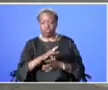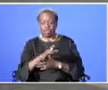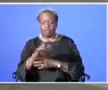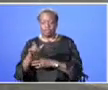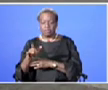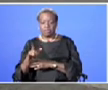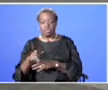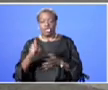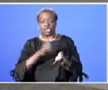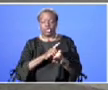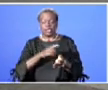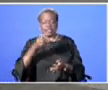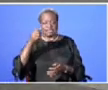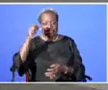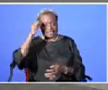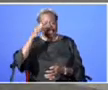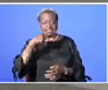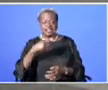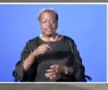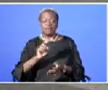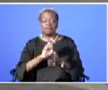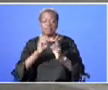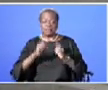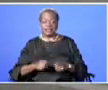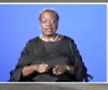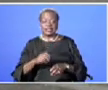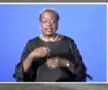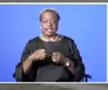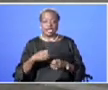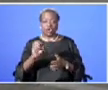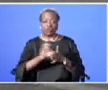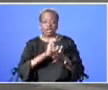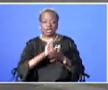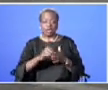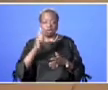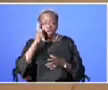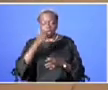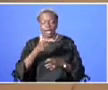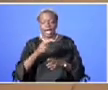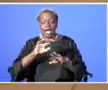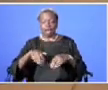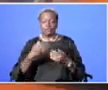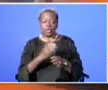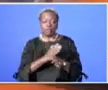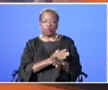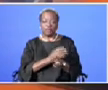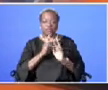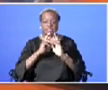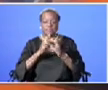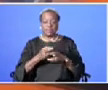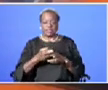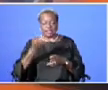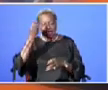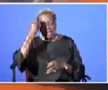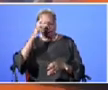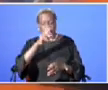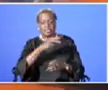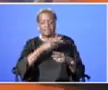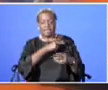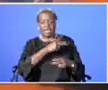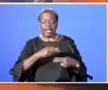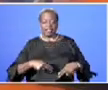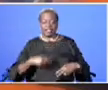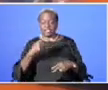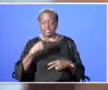Sand says officials are taking a critical look at what they can do to improve the response. The Minister of Health says health officials have located